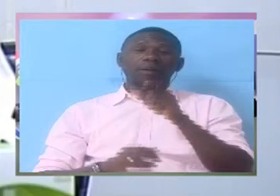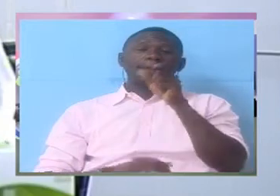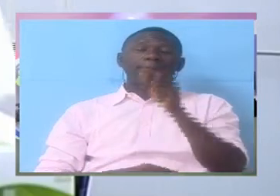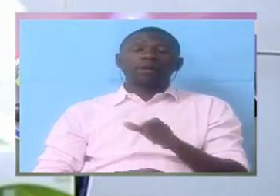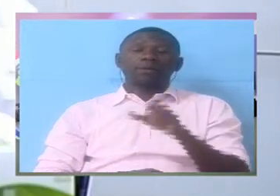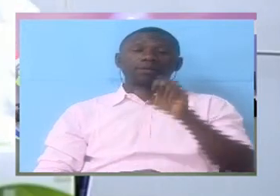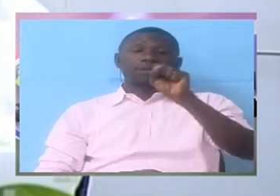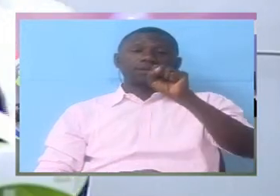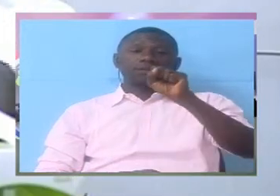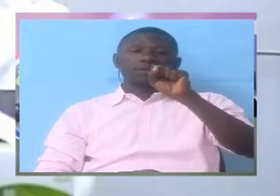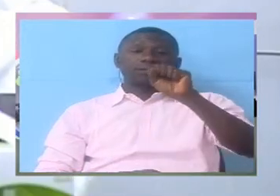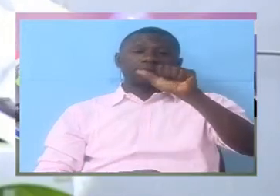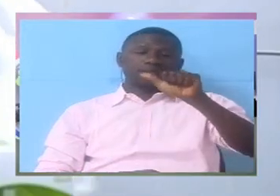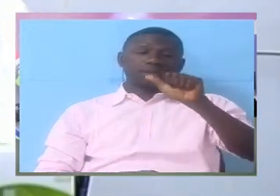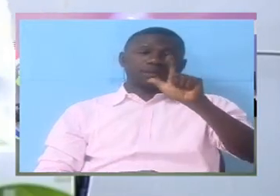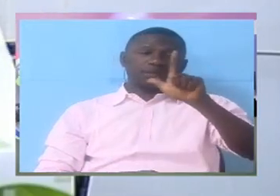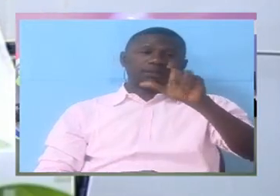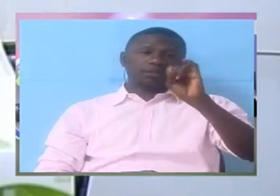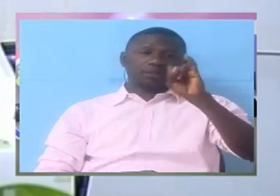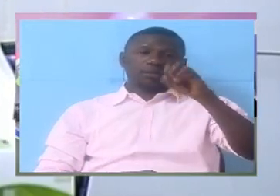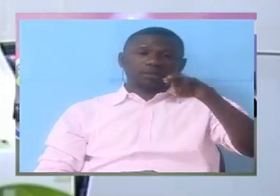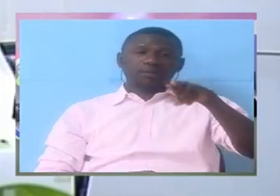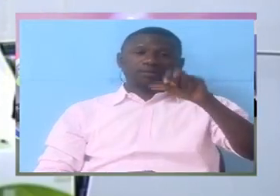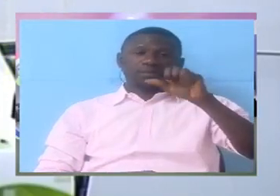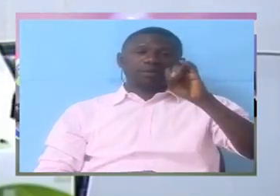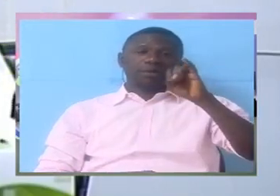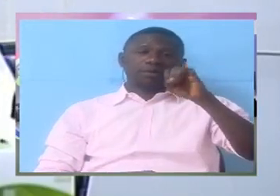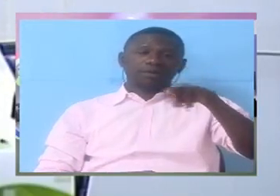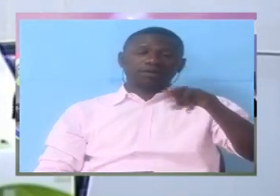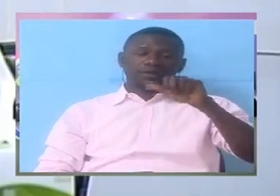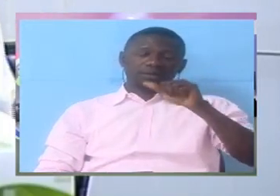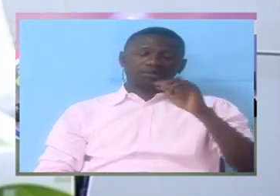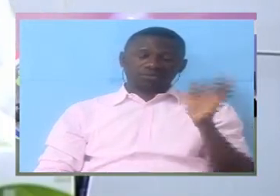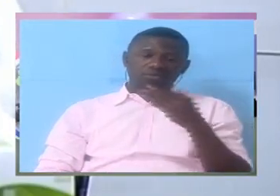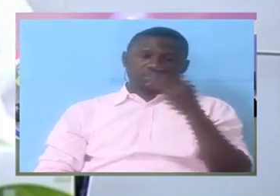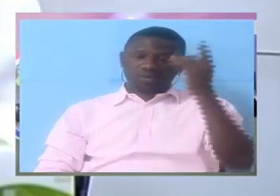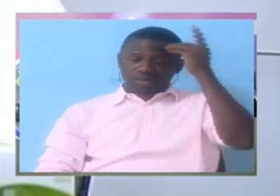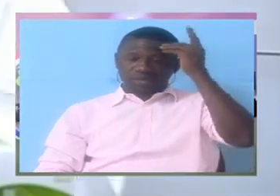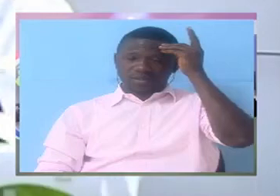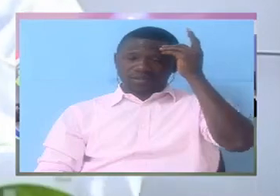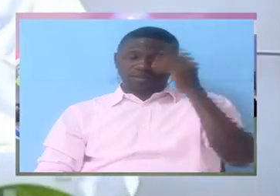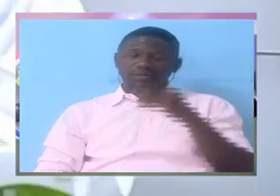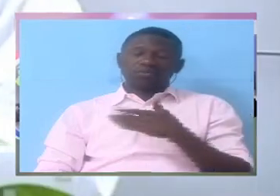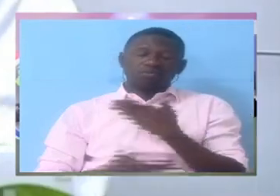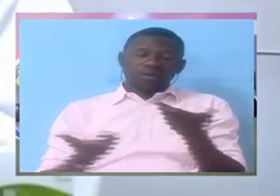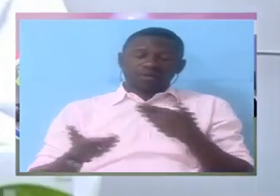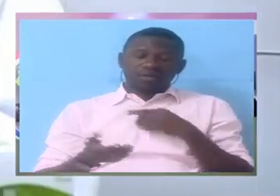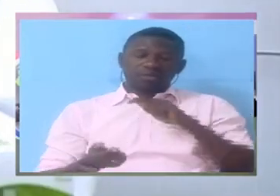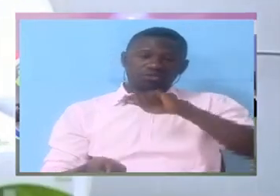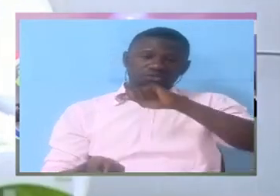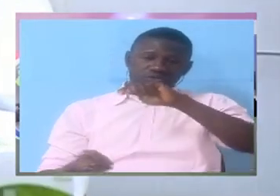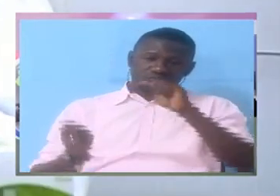Dakar. That's what he told my authorities. Ayola fonte la nyaton koli. So that's why they changed